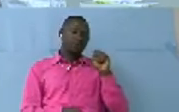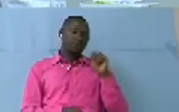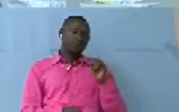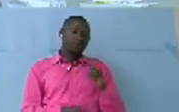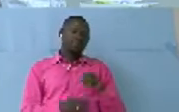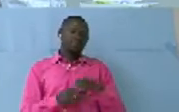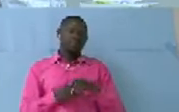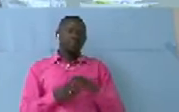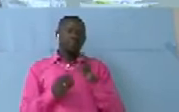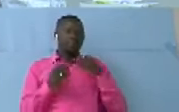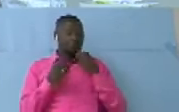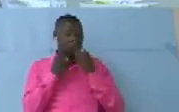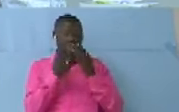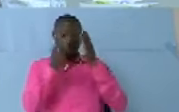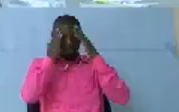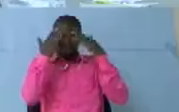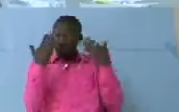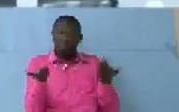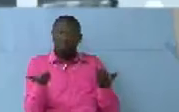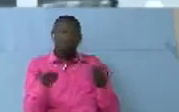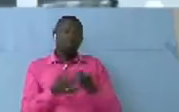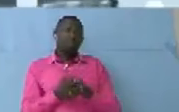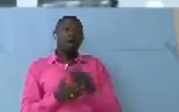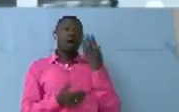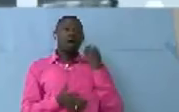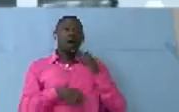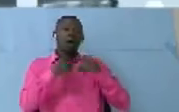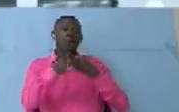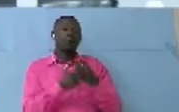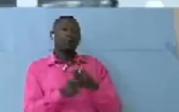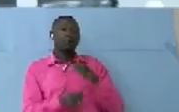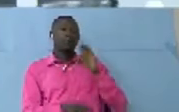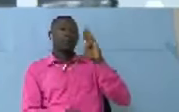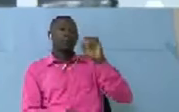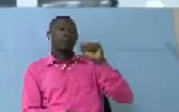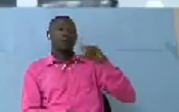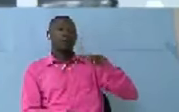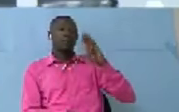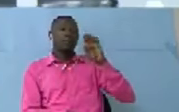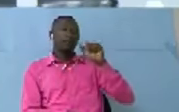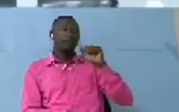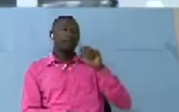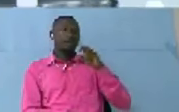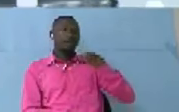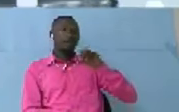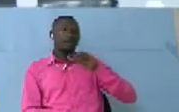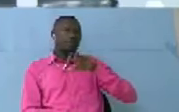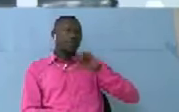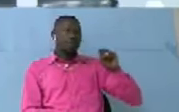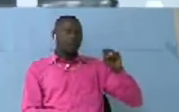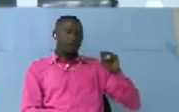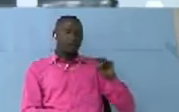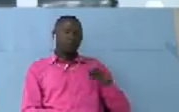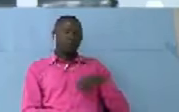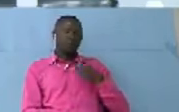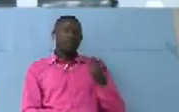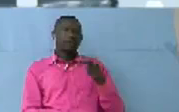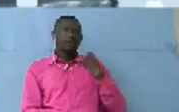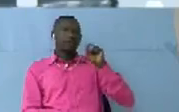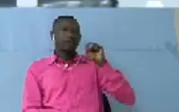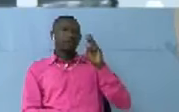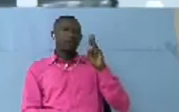Bamba Mas? Bamba Mas for now for Kunio Mkabula Mantrasi. Ani Suntu Ture. Yes. Ani Lamin